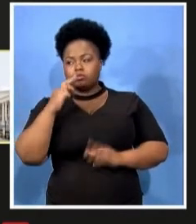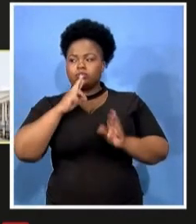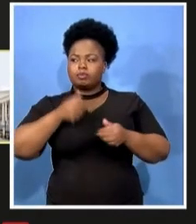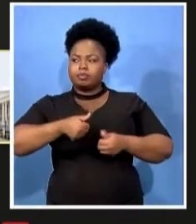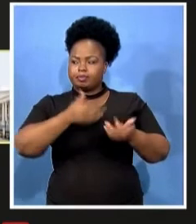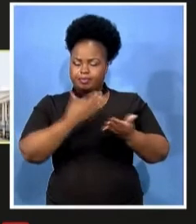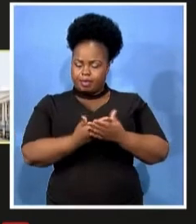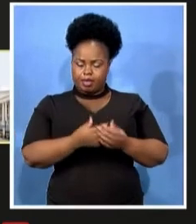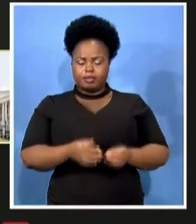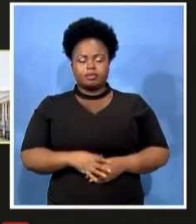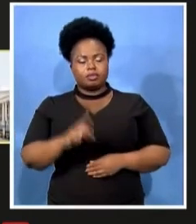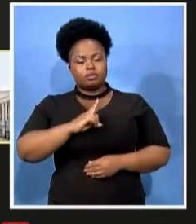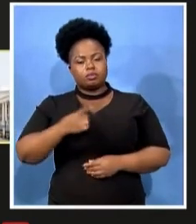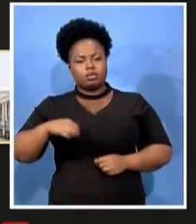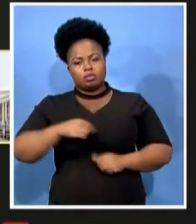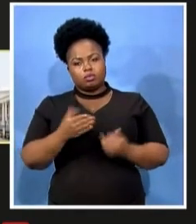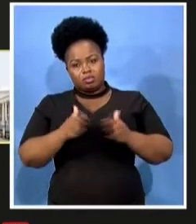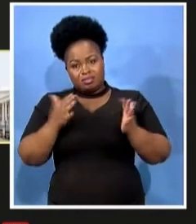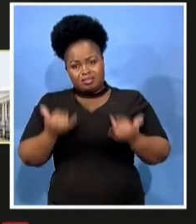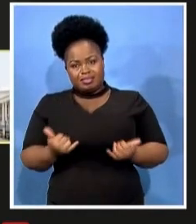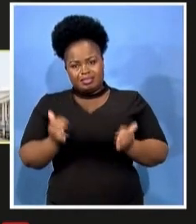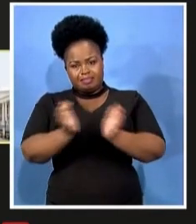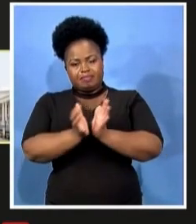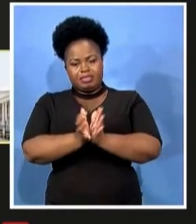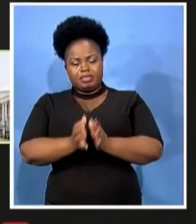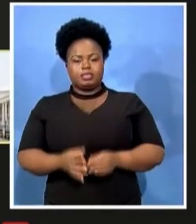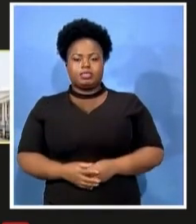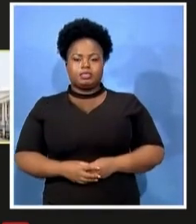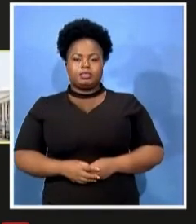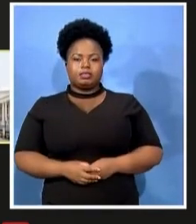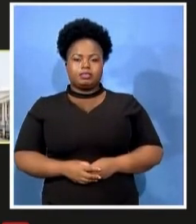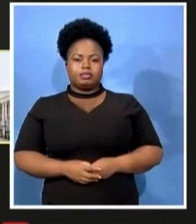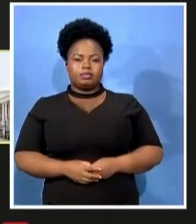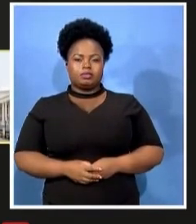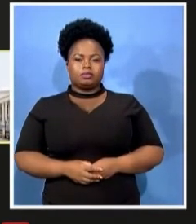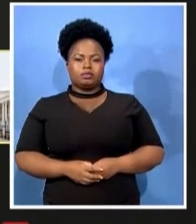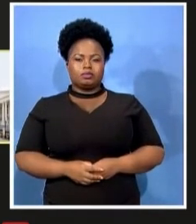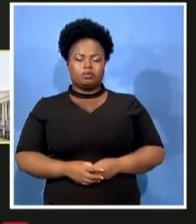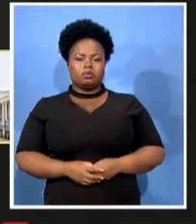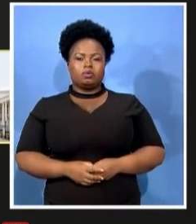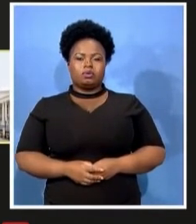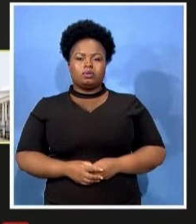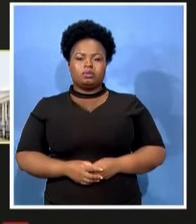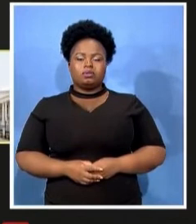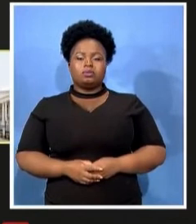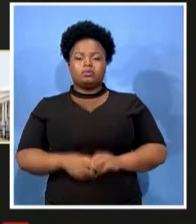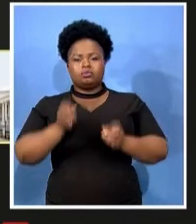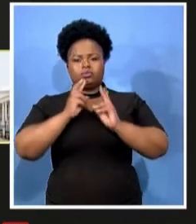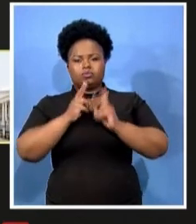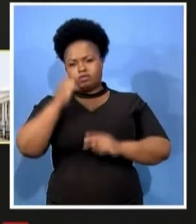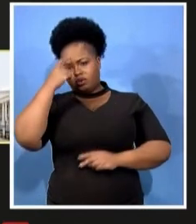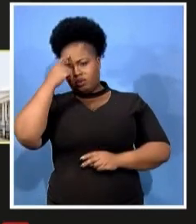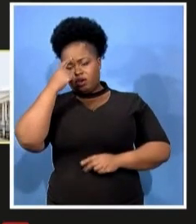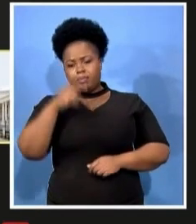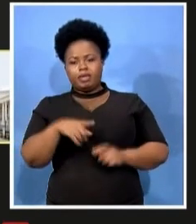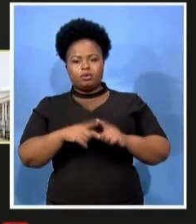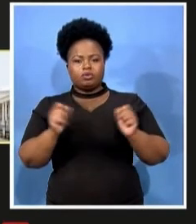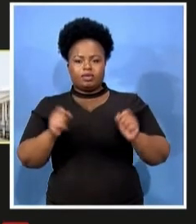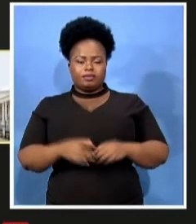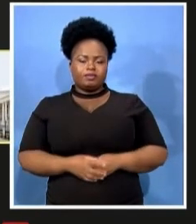meeting quite long, finishing at 12. So I would then now want to take this